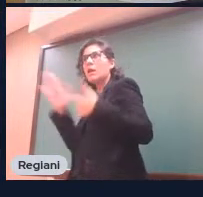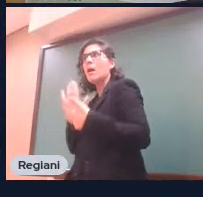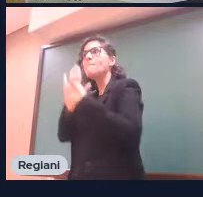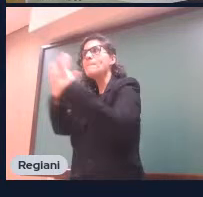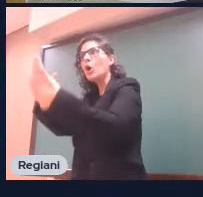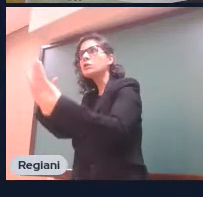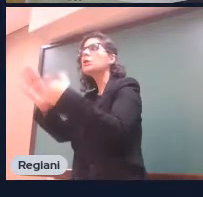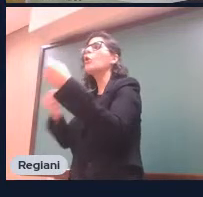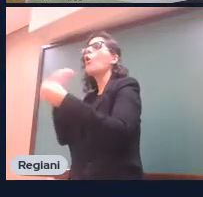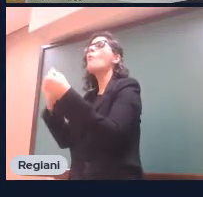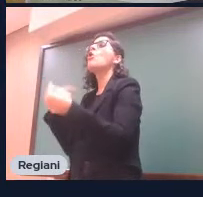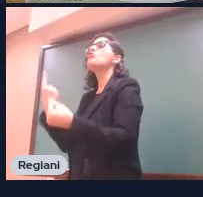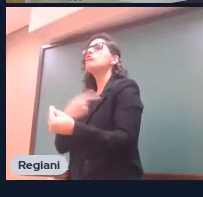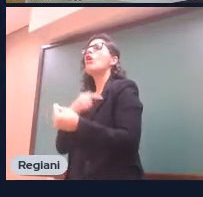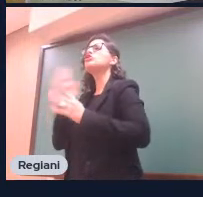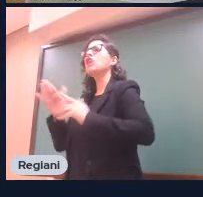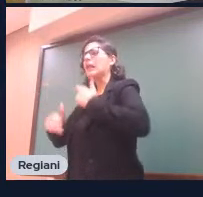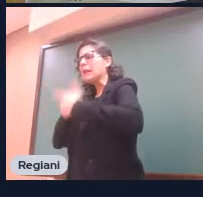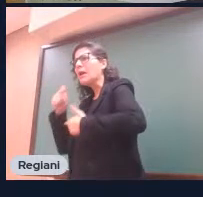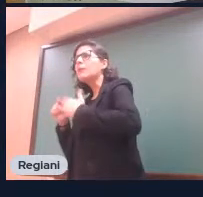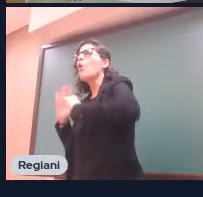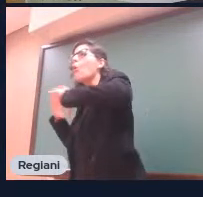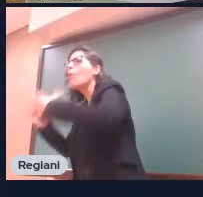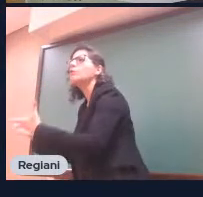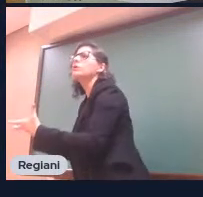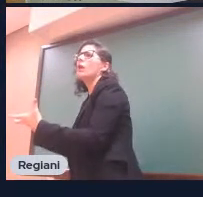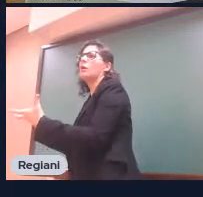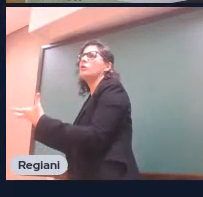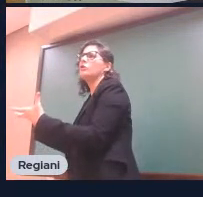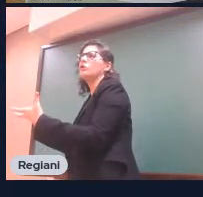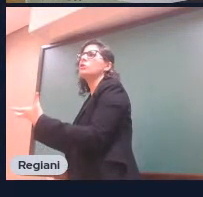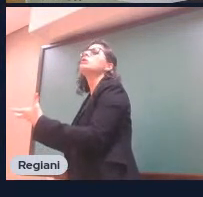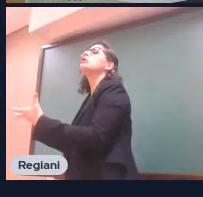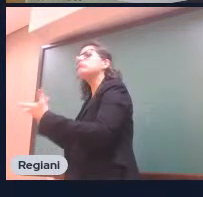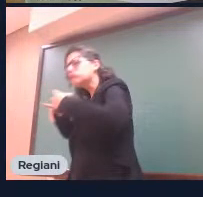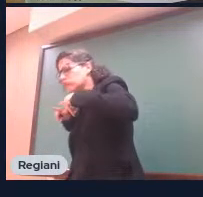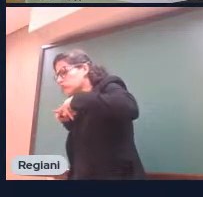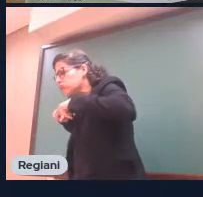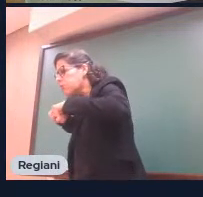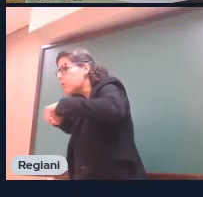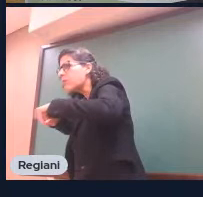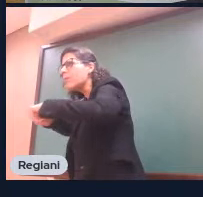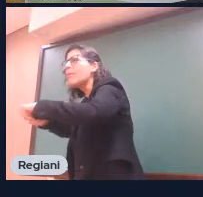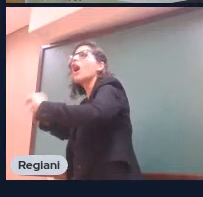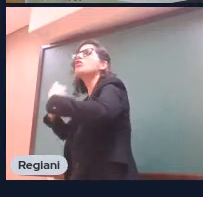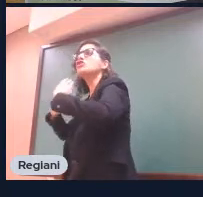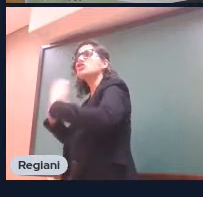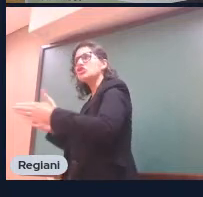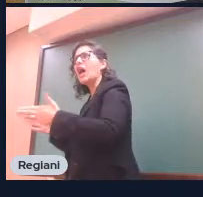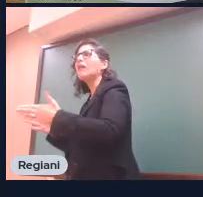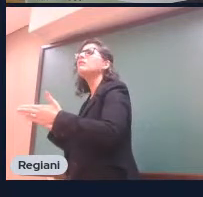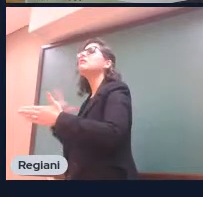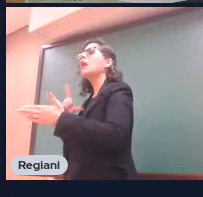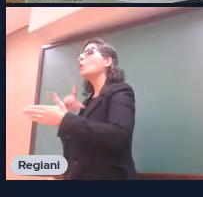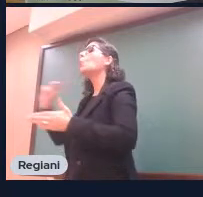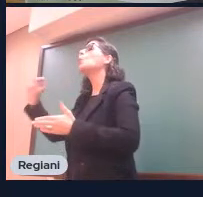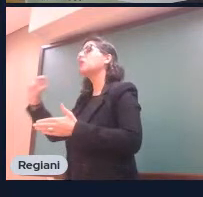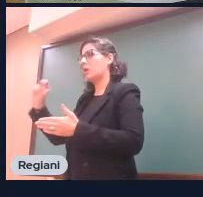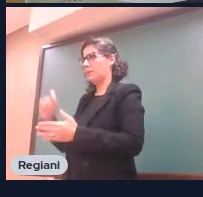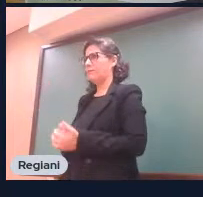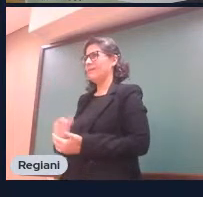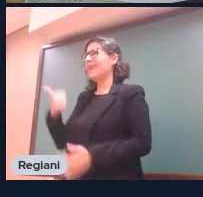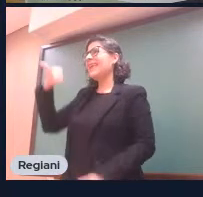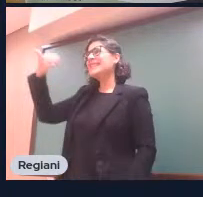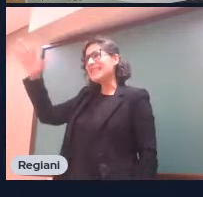because we have worked a lot within the community. We have had so far 10